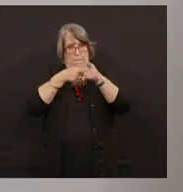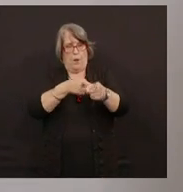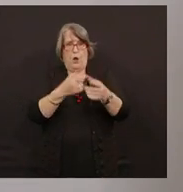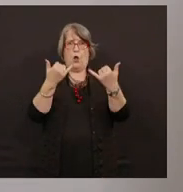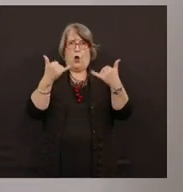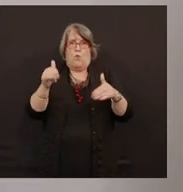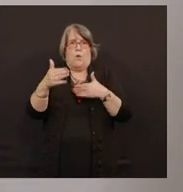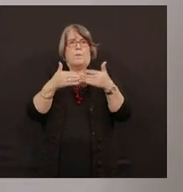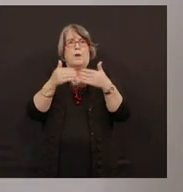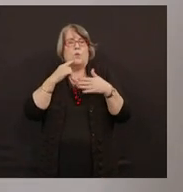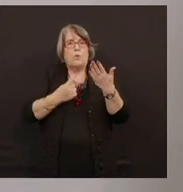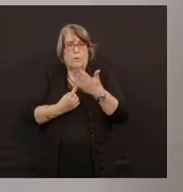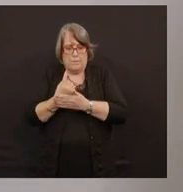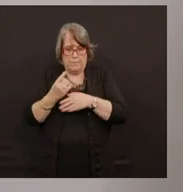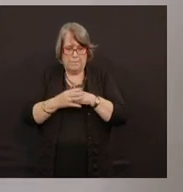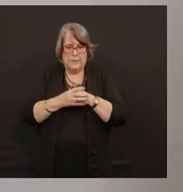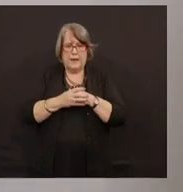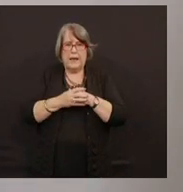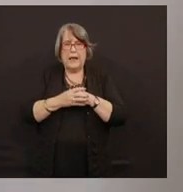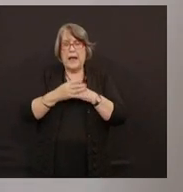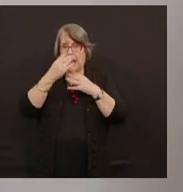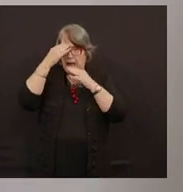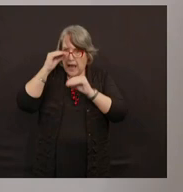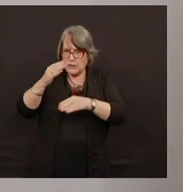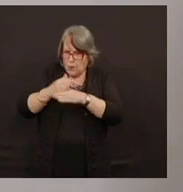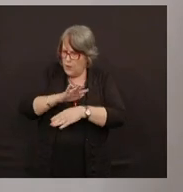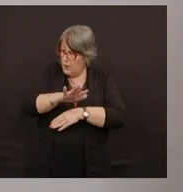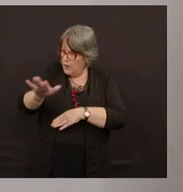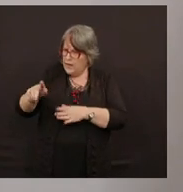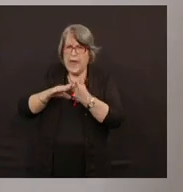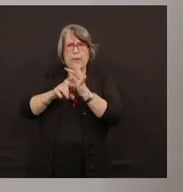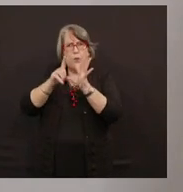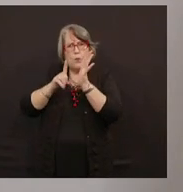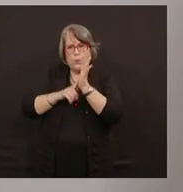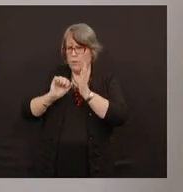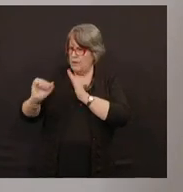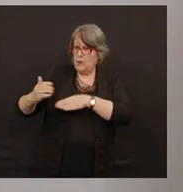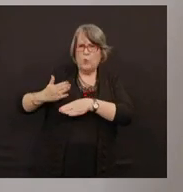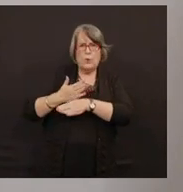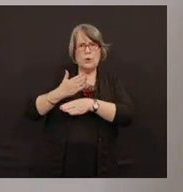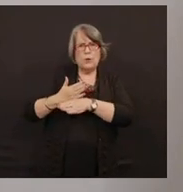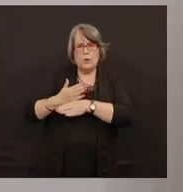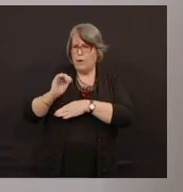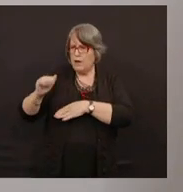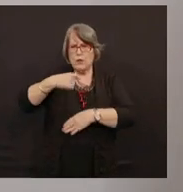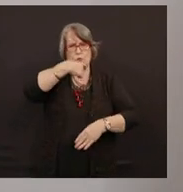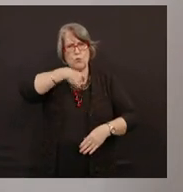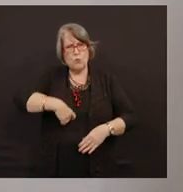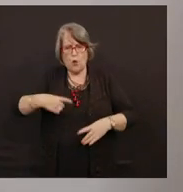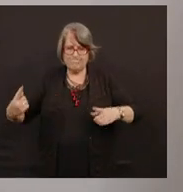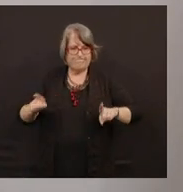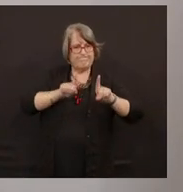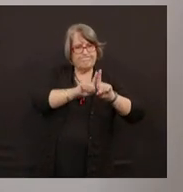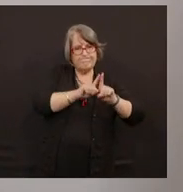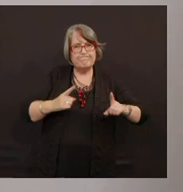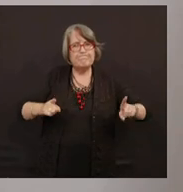management approaches educate workers about the ethical components of their work and their role in standing alongside